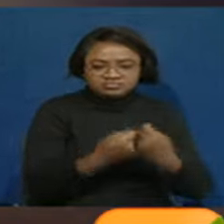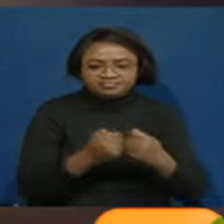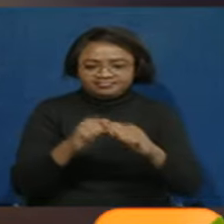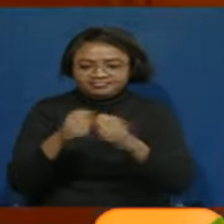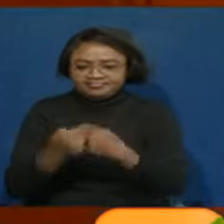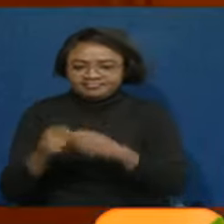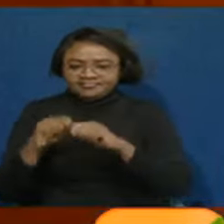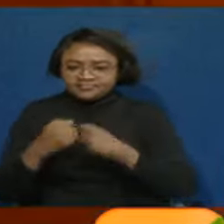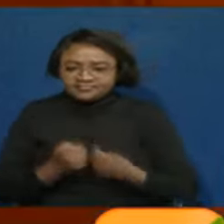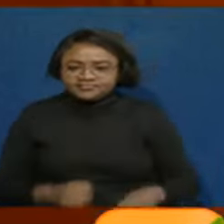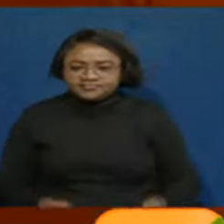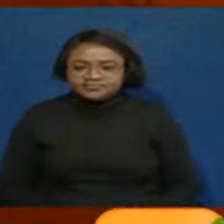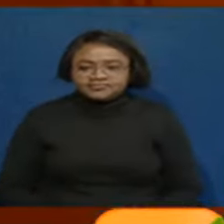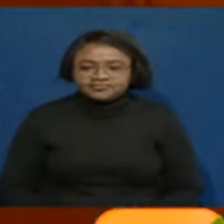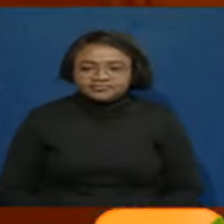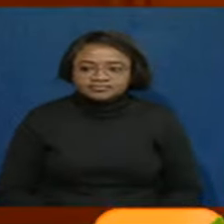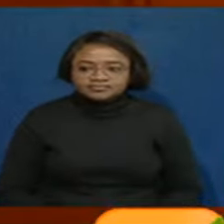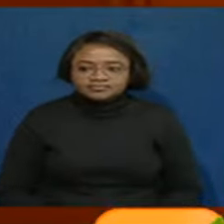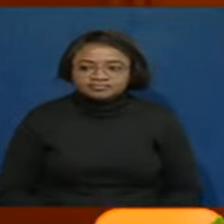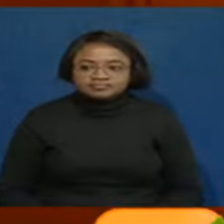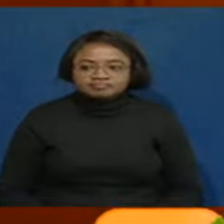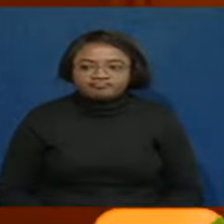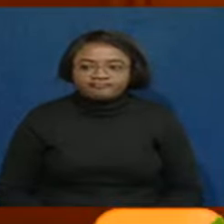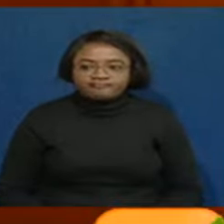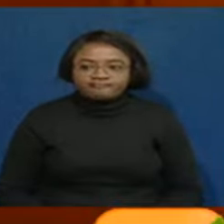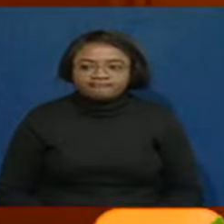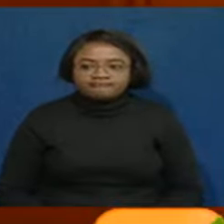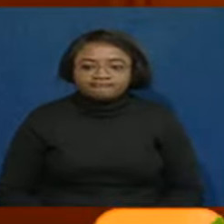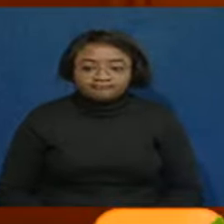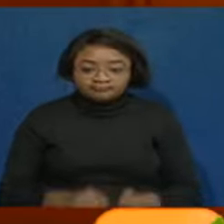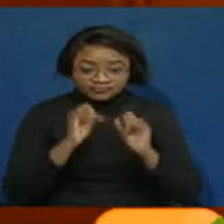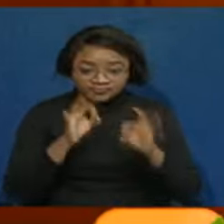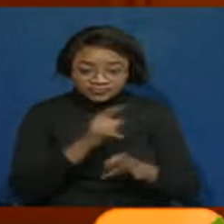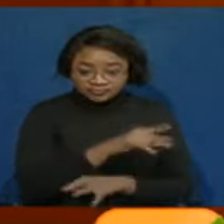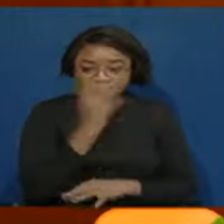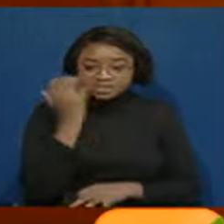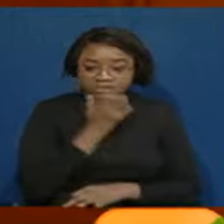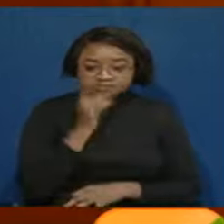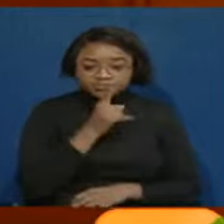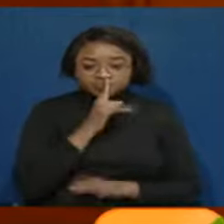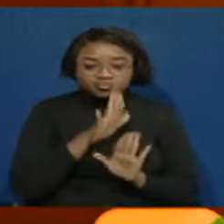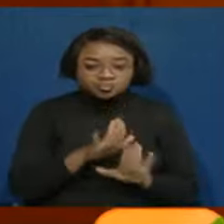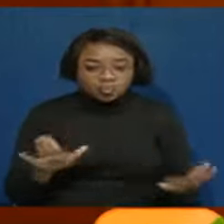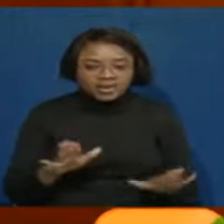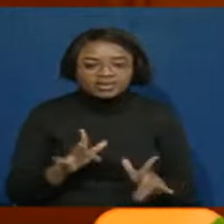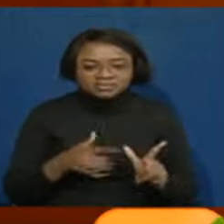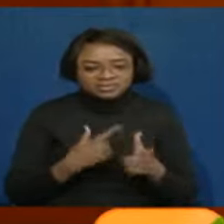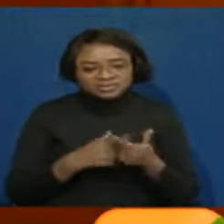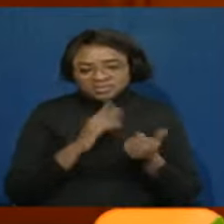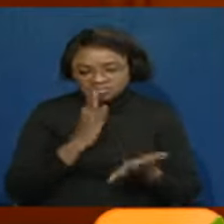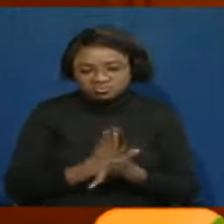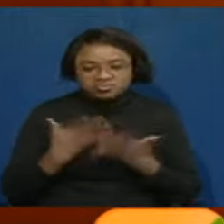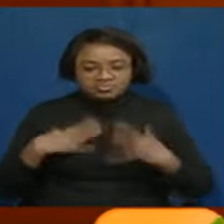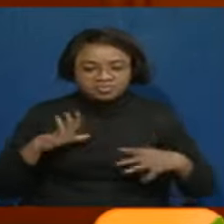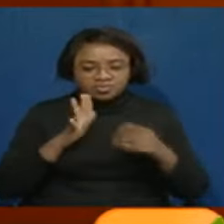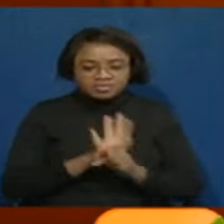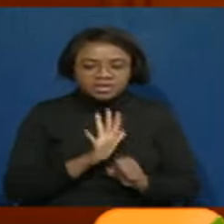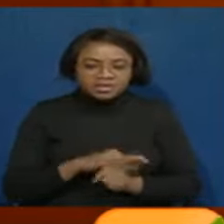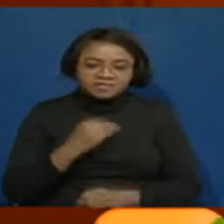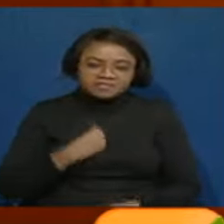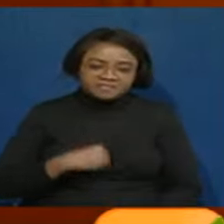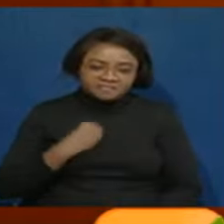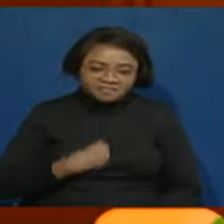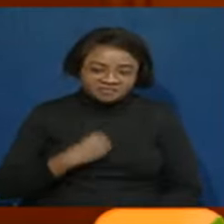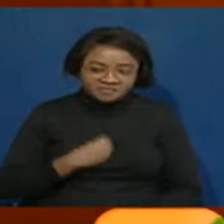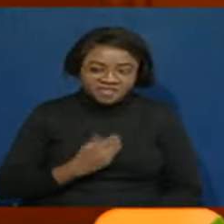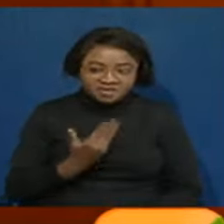charges. If the deputy president had been quiet, he would have carried many people in this house. But